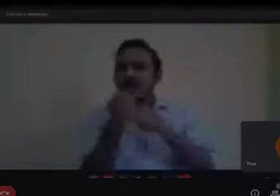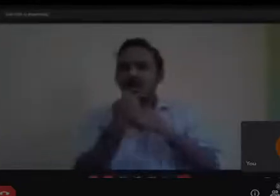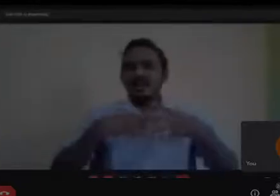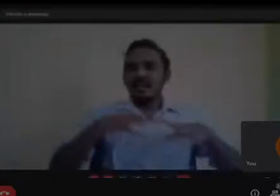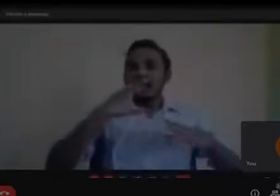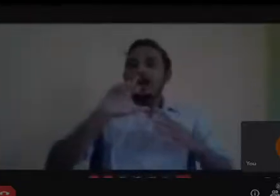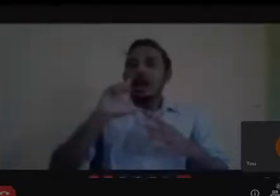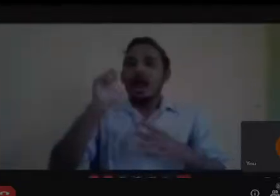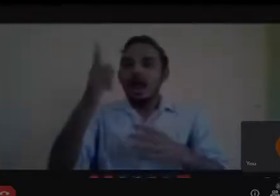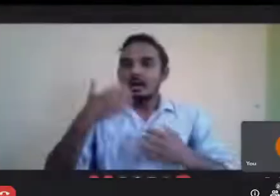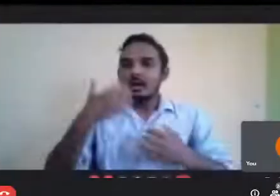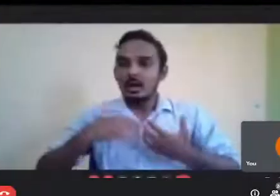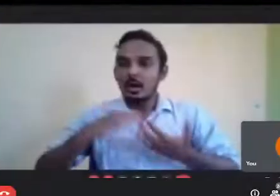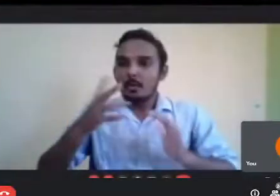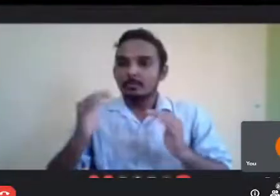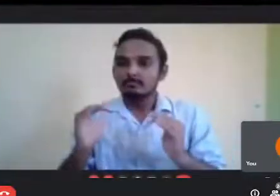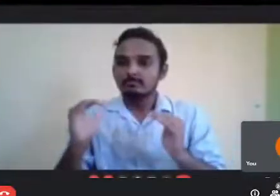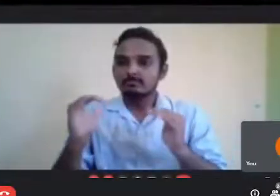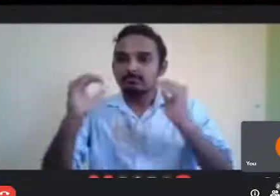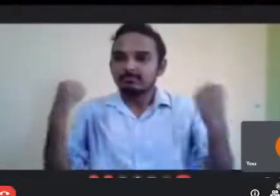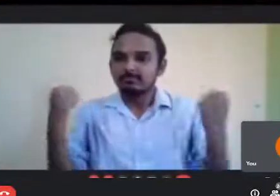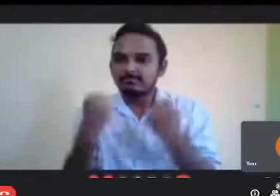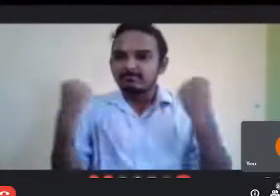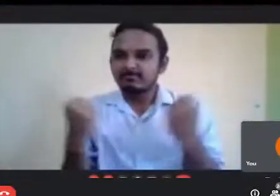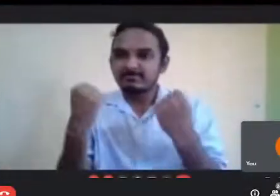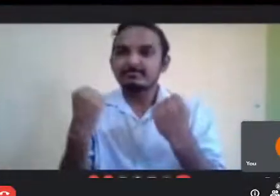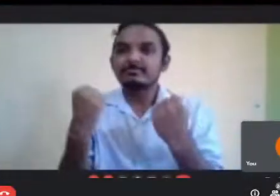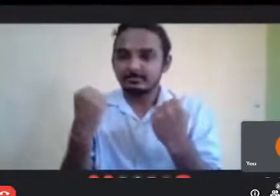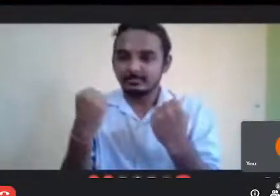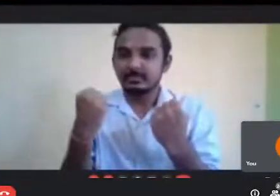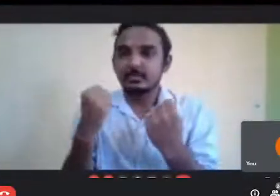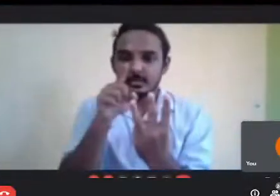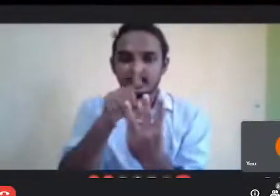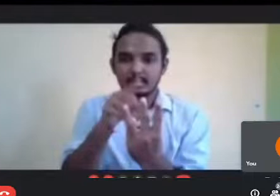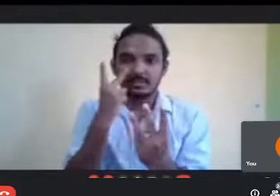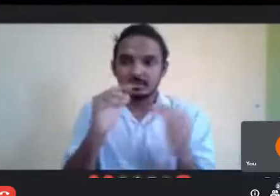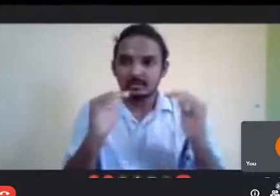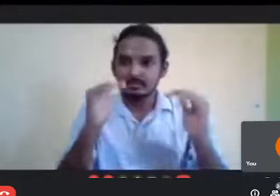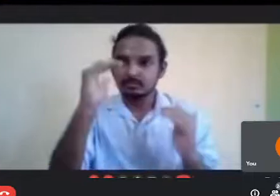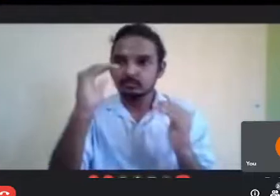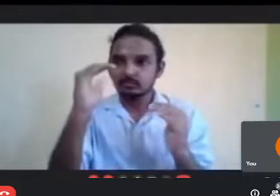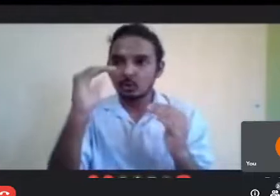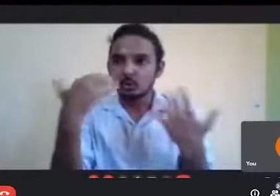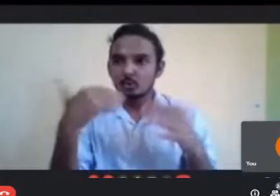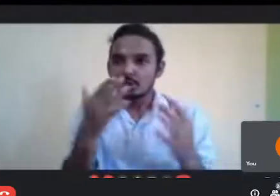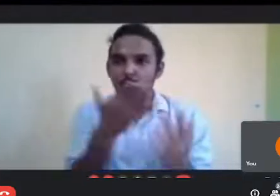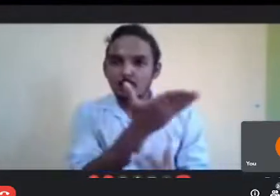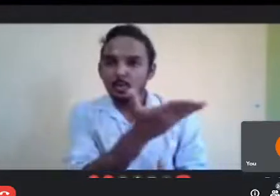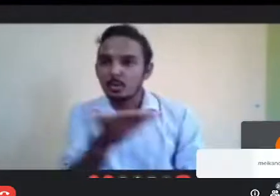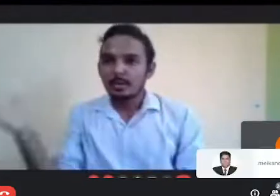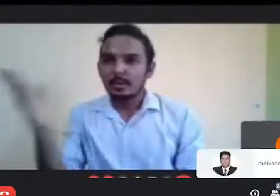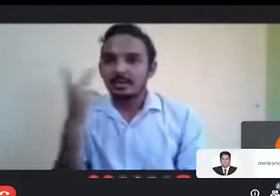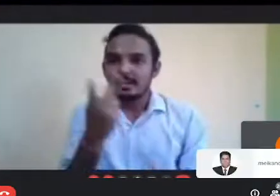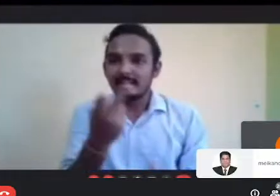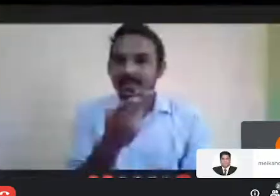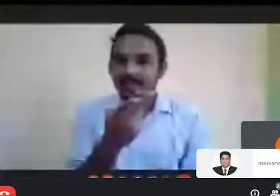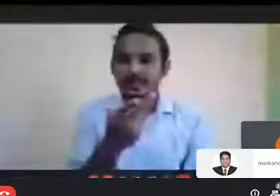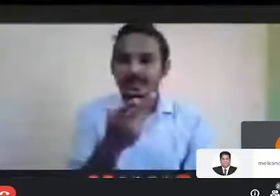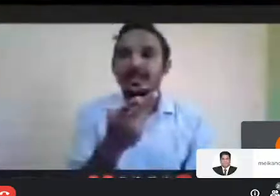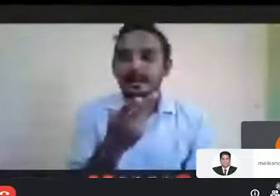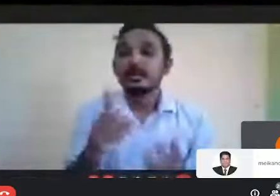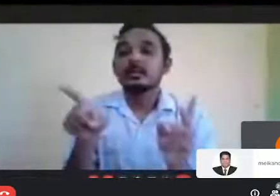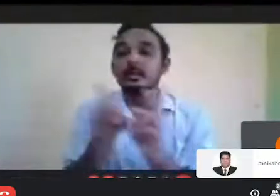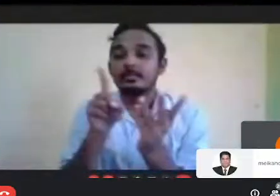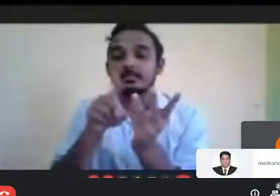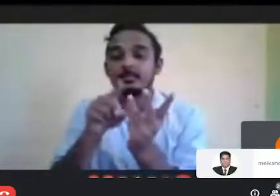The first time when they came to school, they didn't understand the activity or they were hesitant. But within a few months, all of them